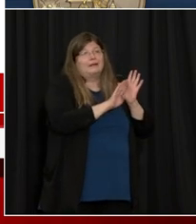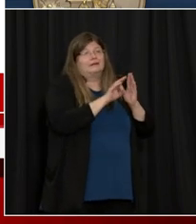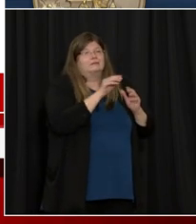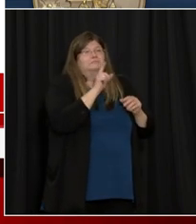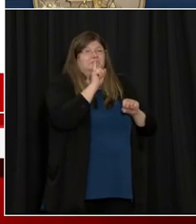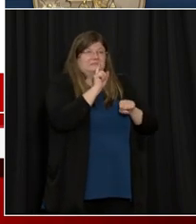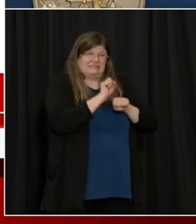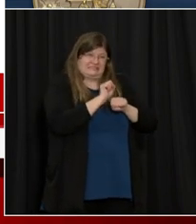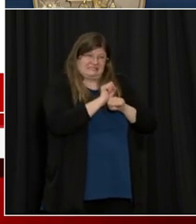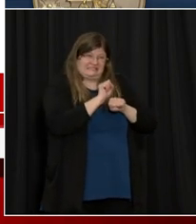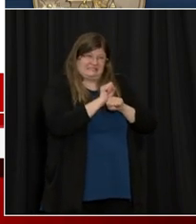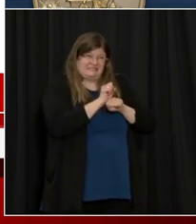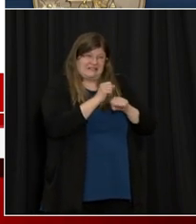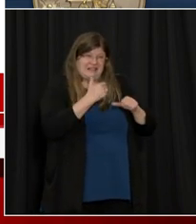to that